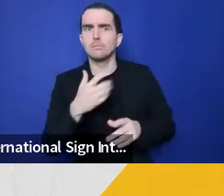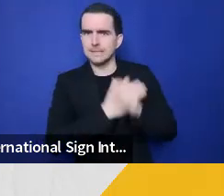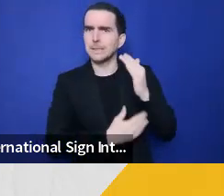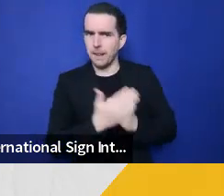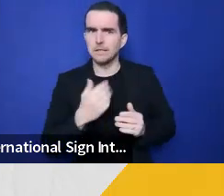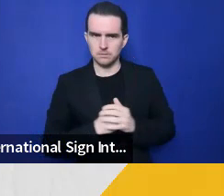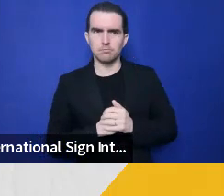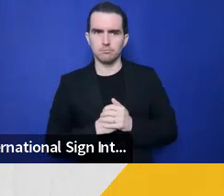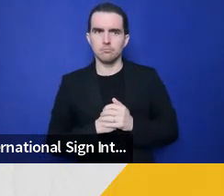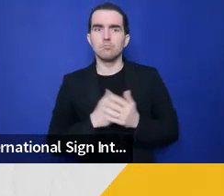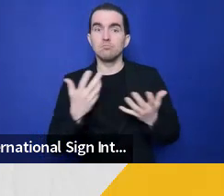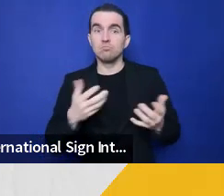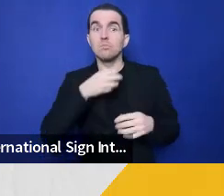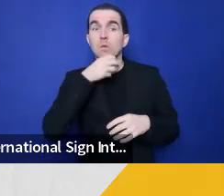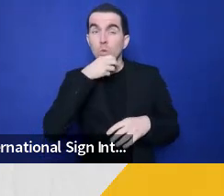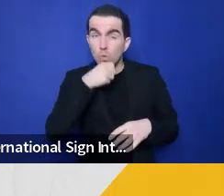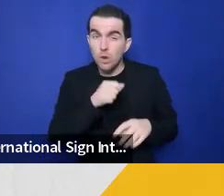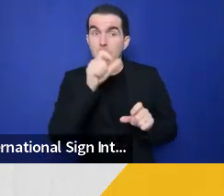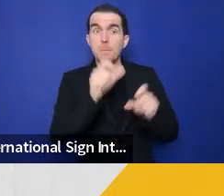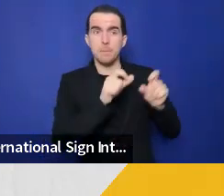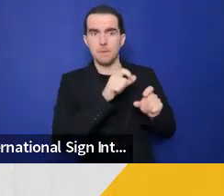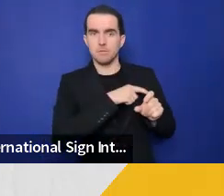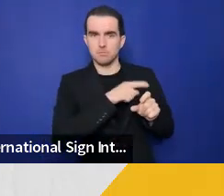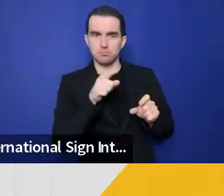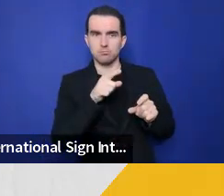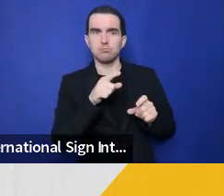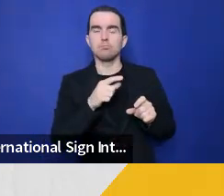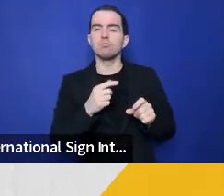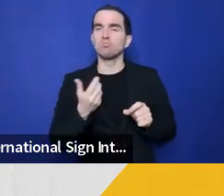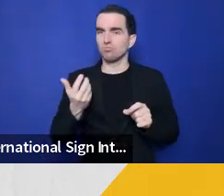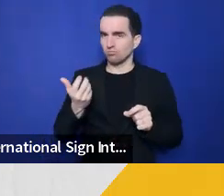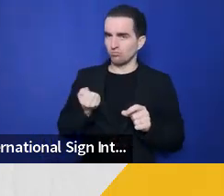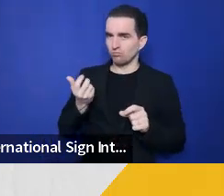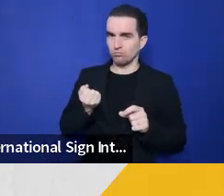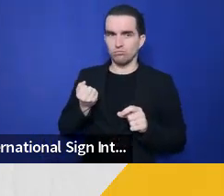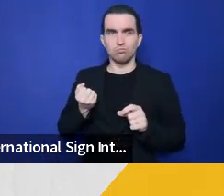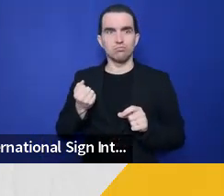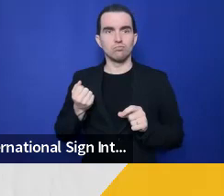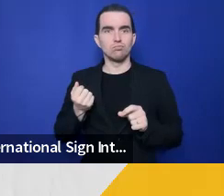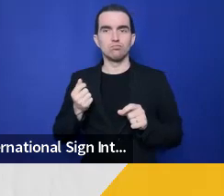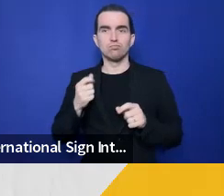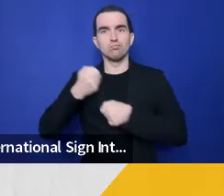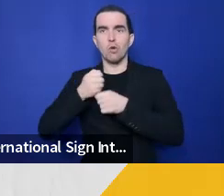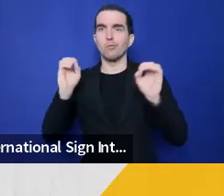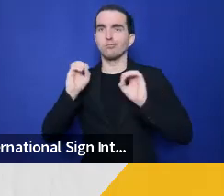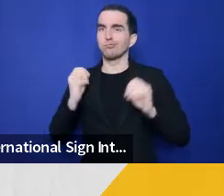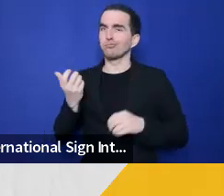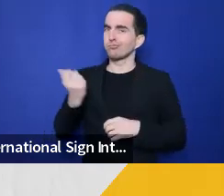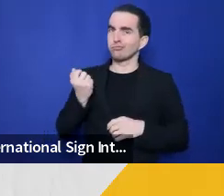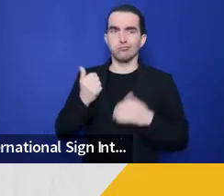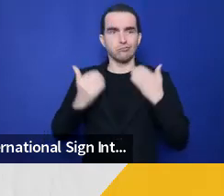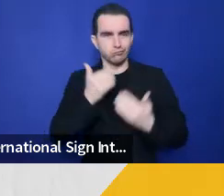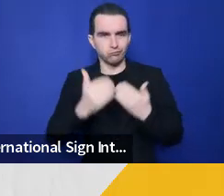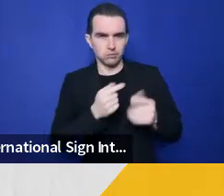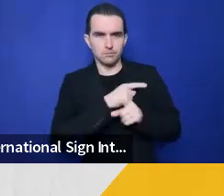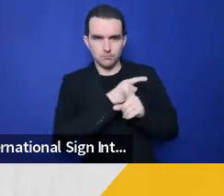result, the old persons scheme provide income support to only small